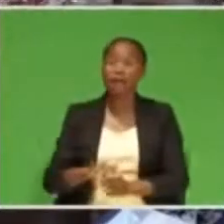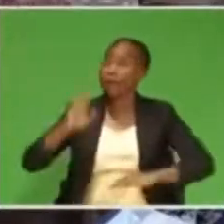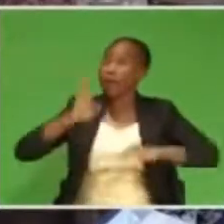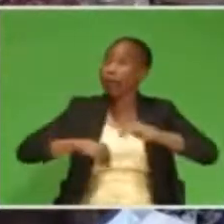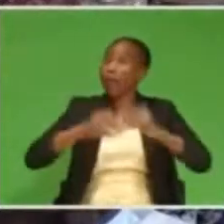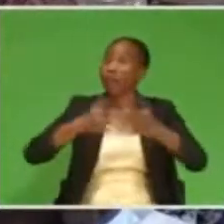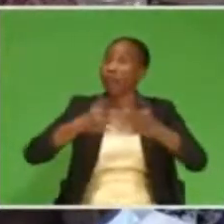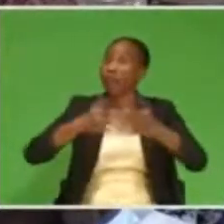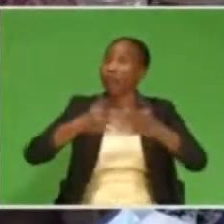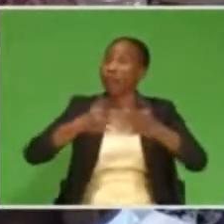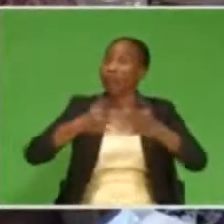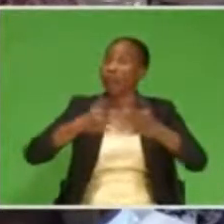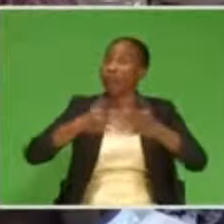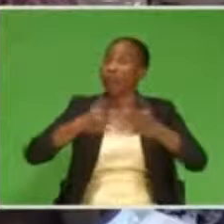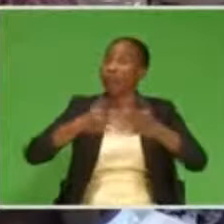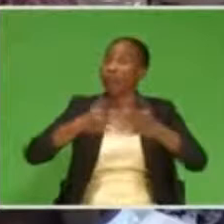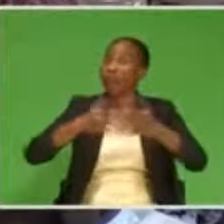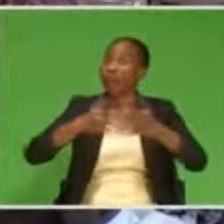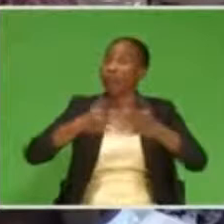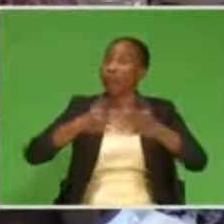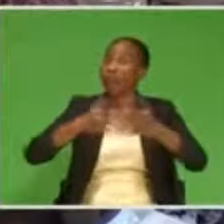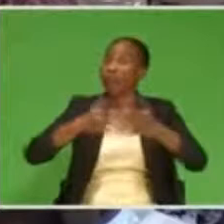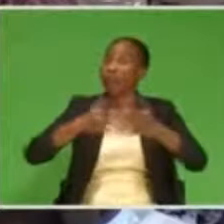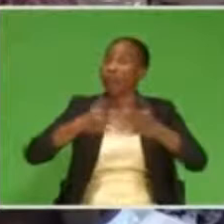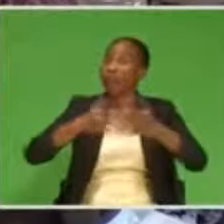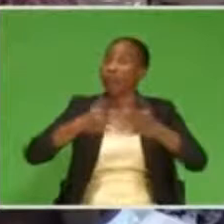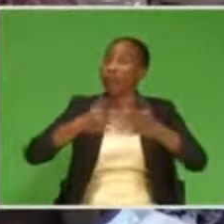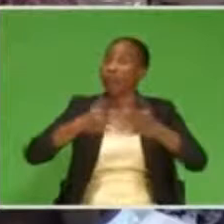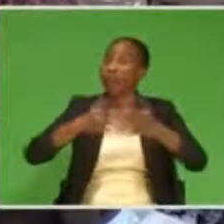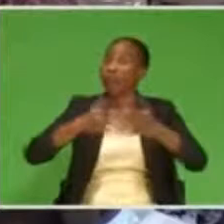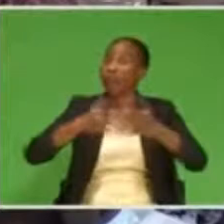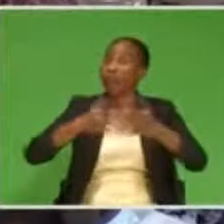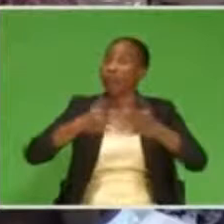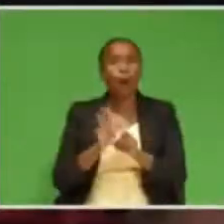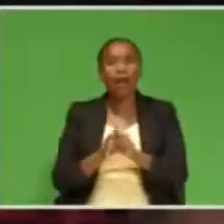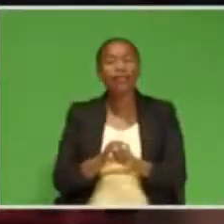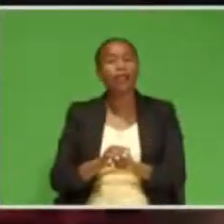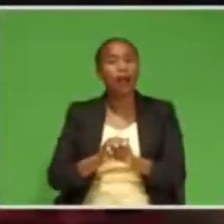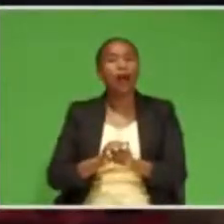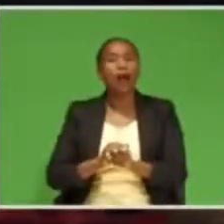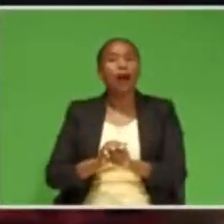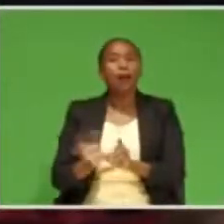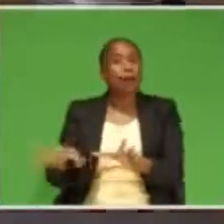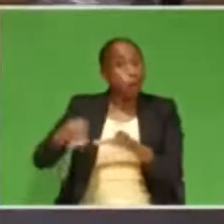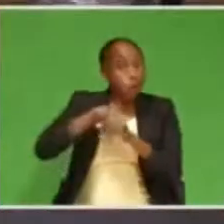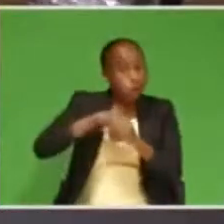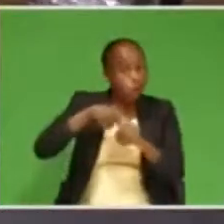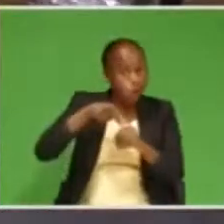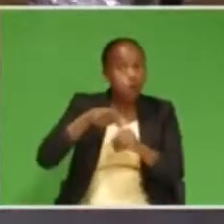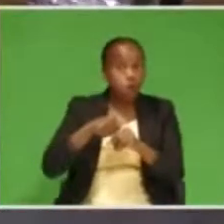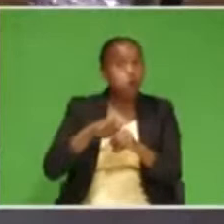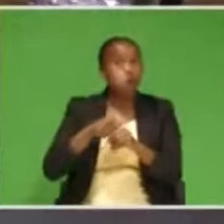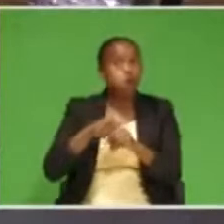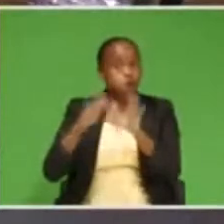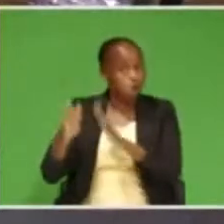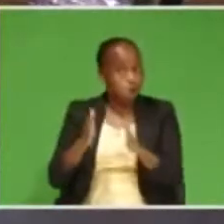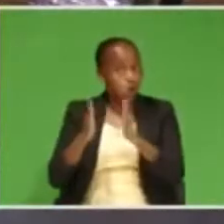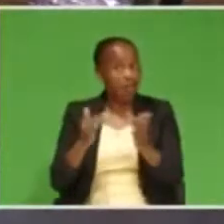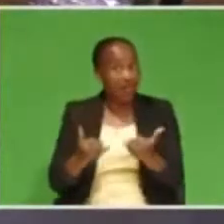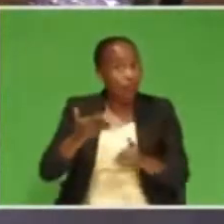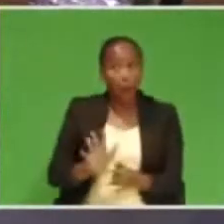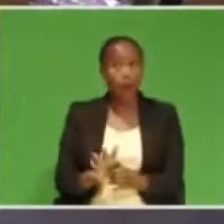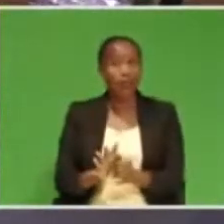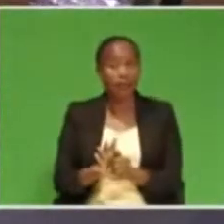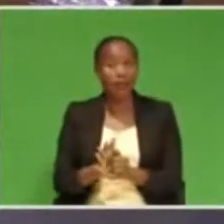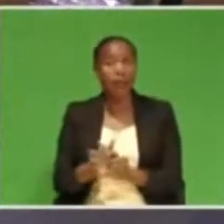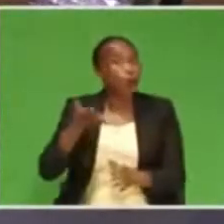am not going back on that one. If you do not want honorable members to be part of this session, if you don't